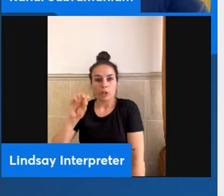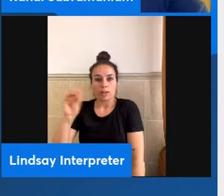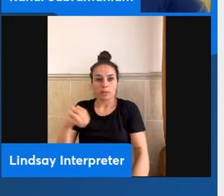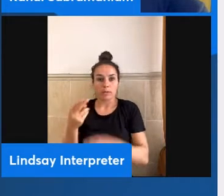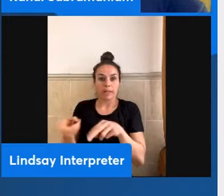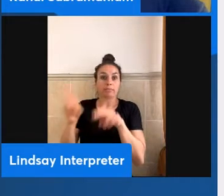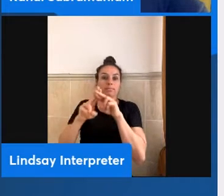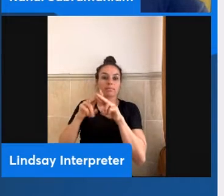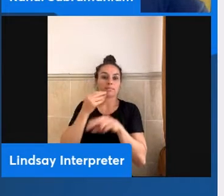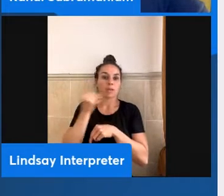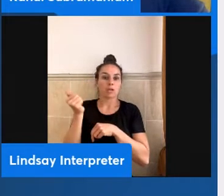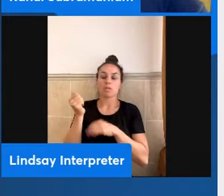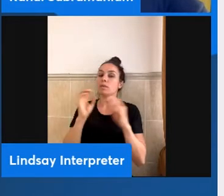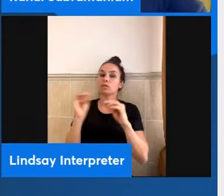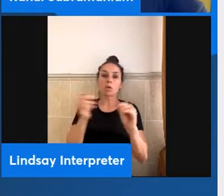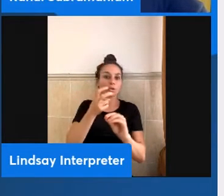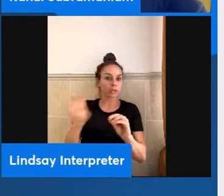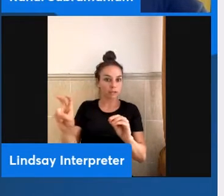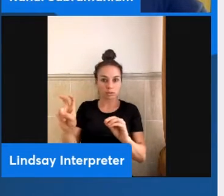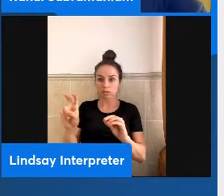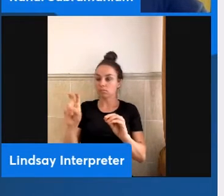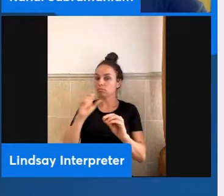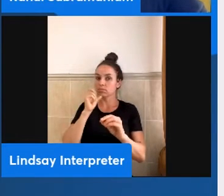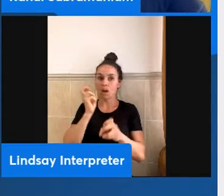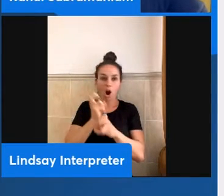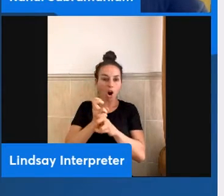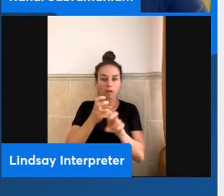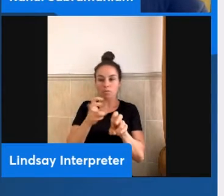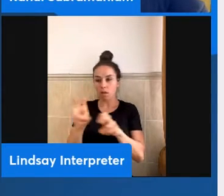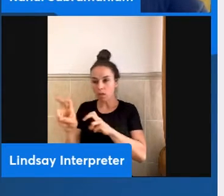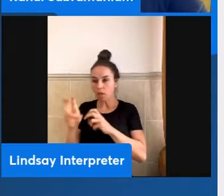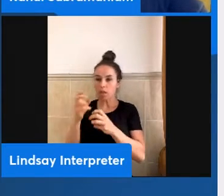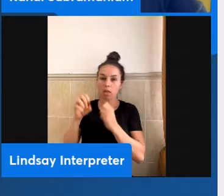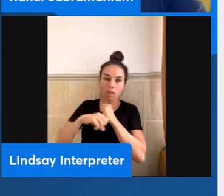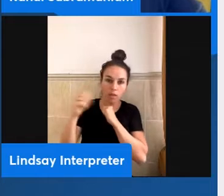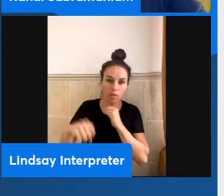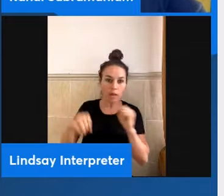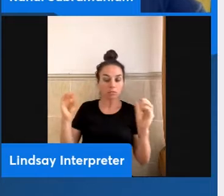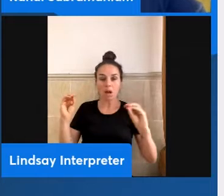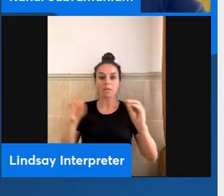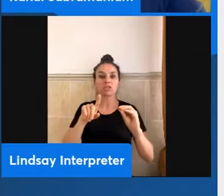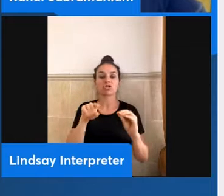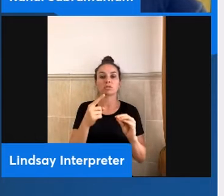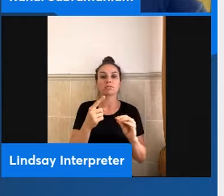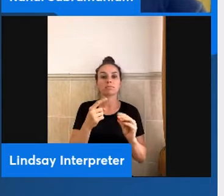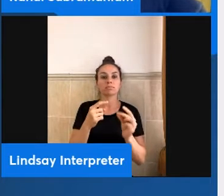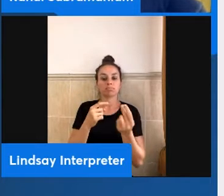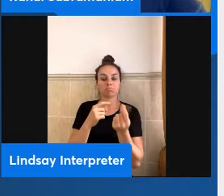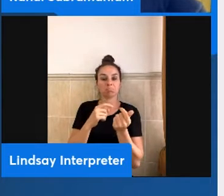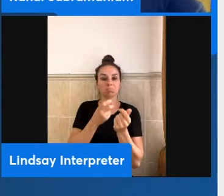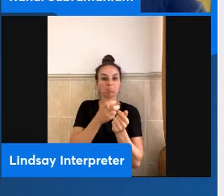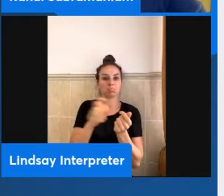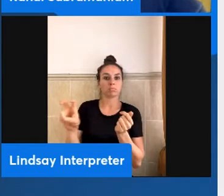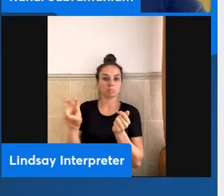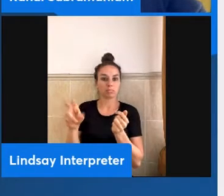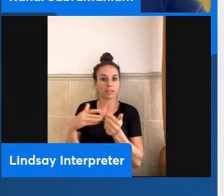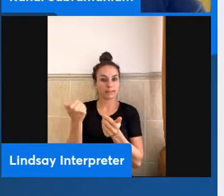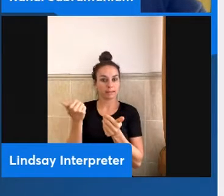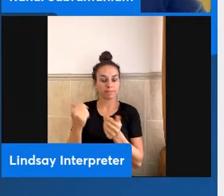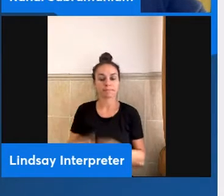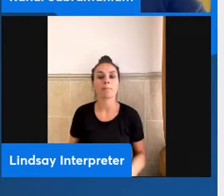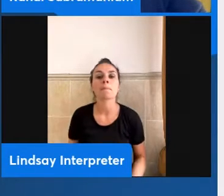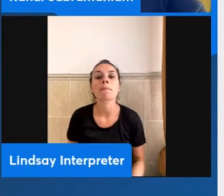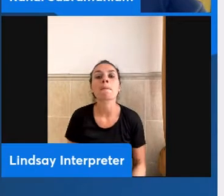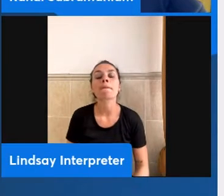no transition effort, no porting. It's the same architecture. It's literally just flipping that switch. It's a really